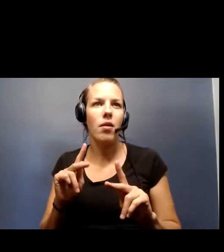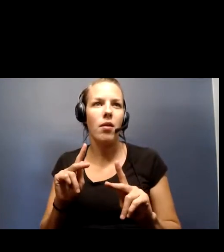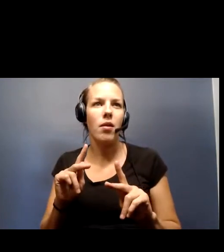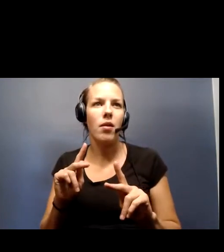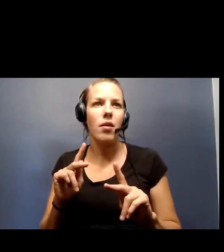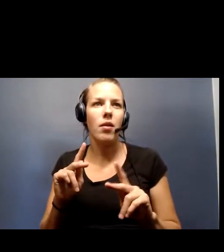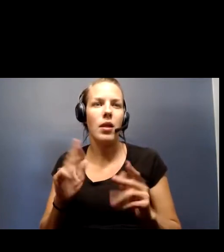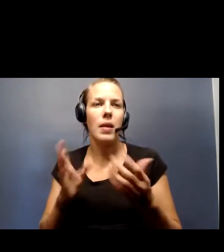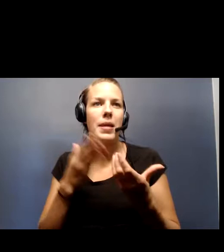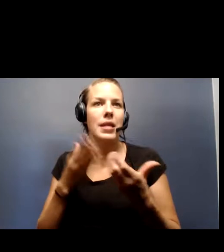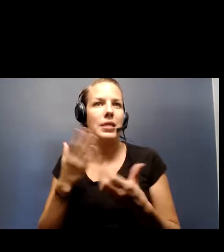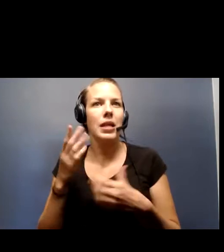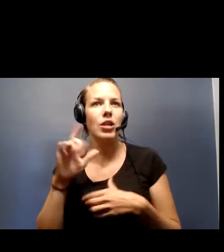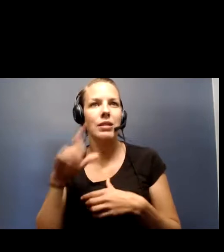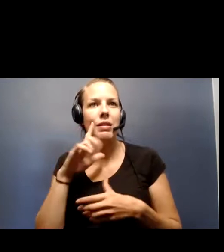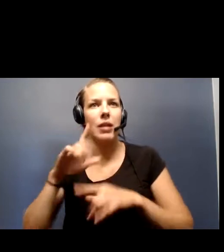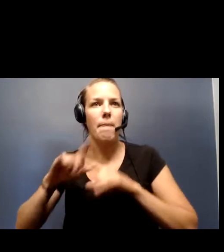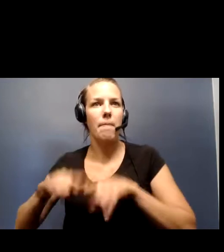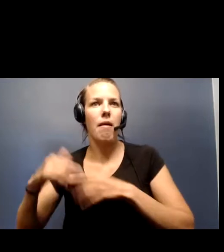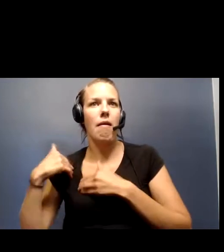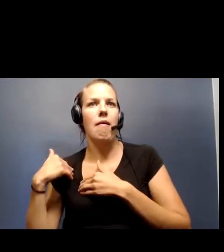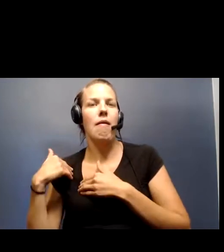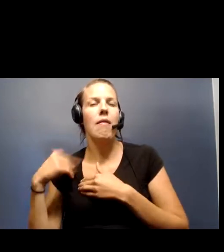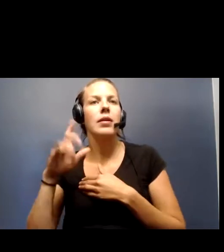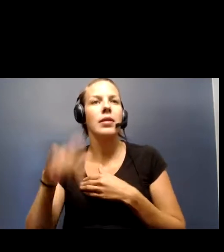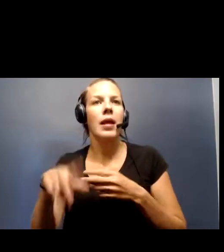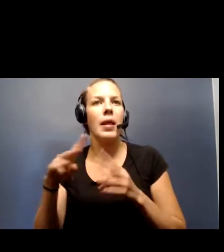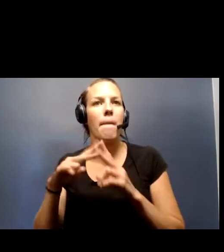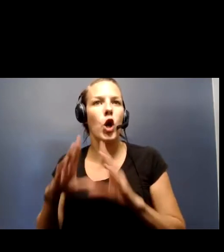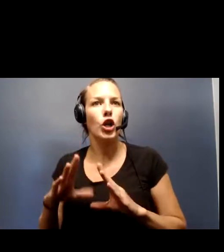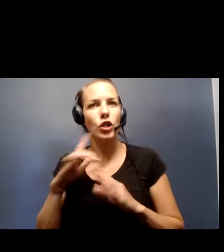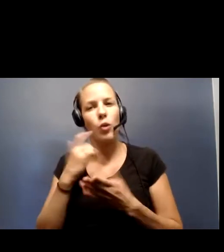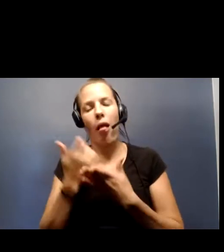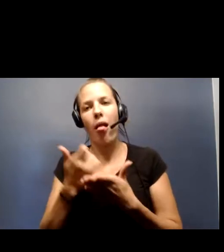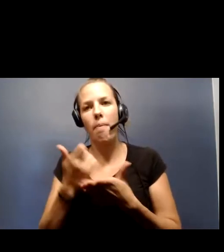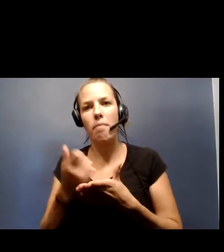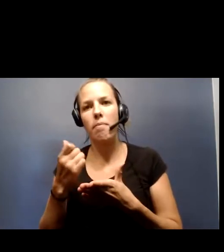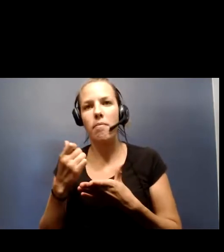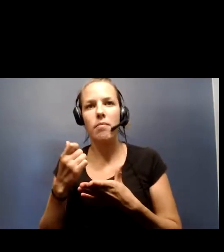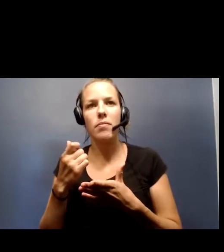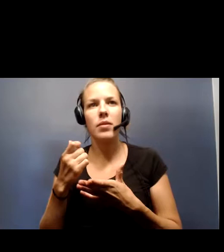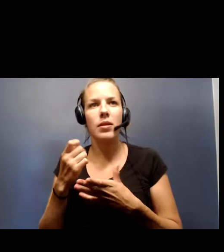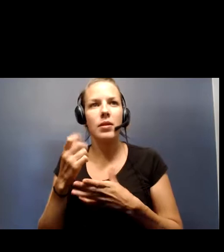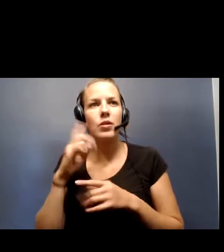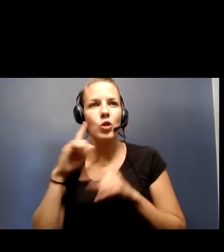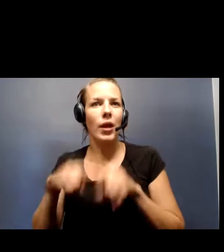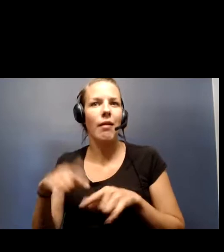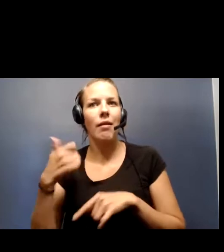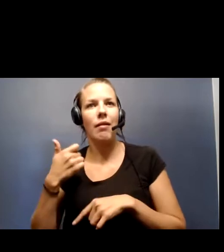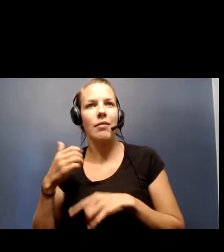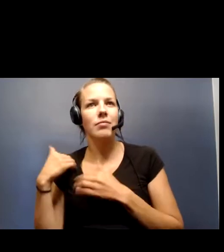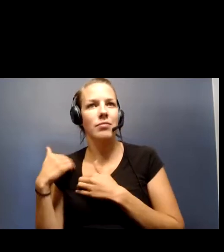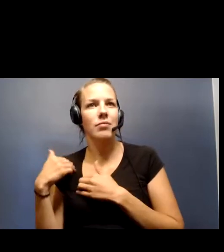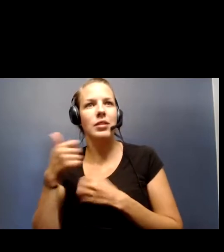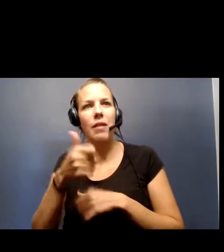as easy as they just need some accountability. They need a partner to maybe help them stay accountable to themselves. Maybe you have a